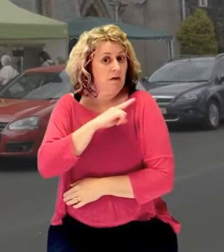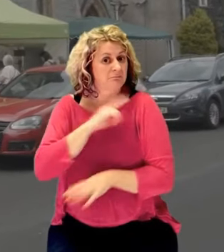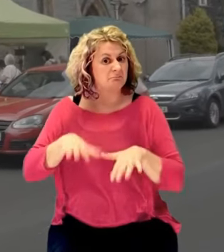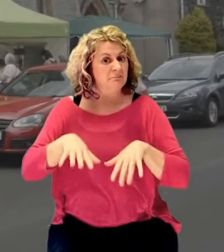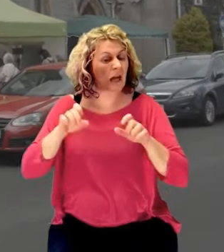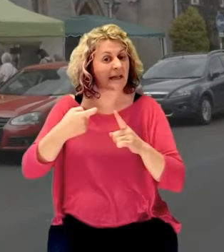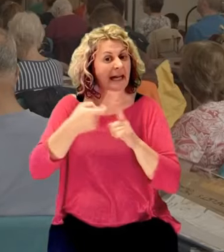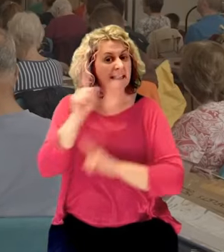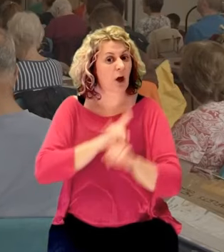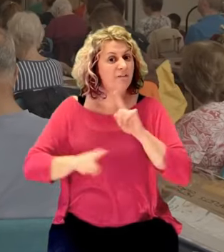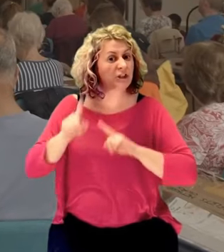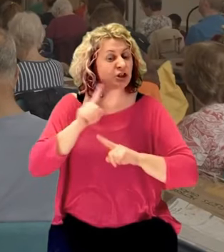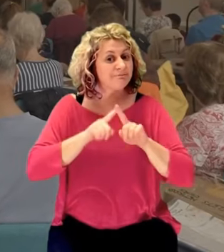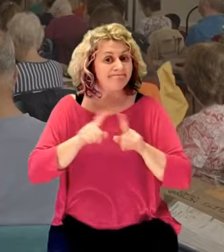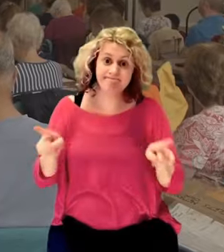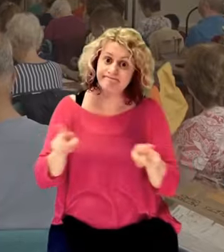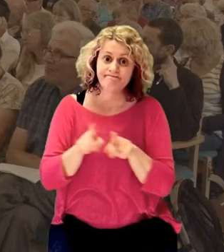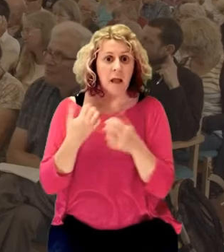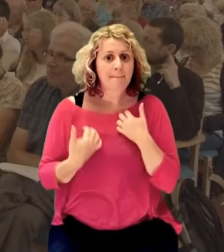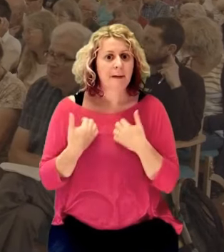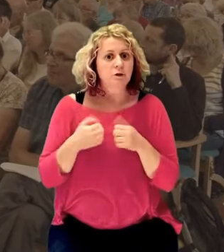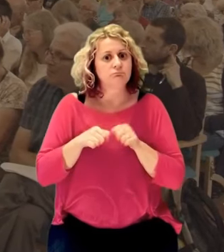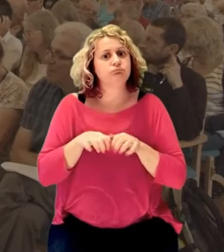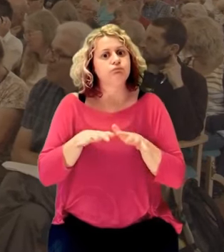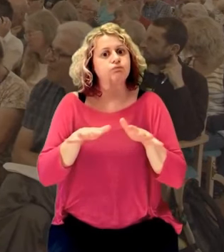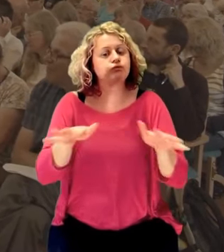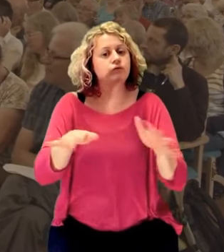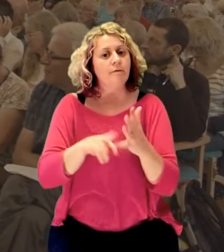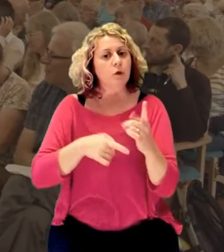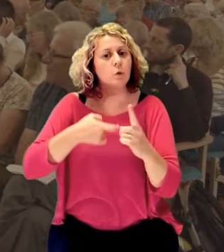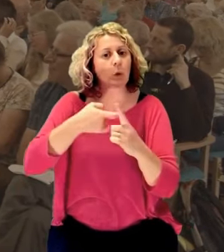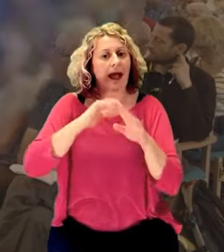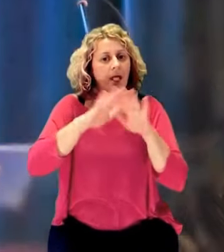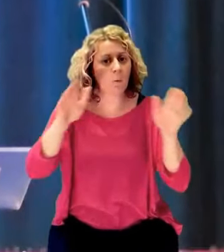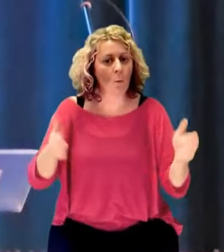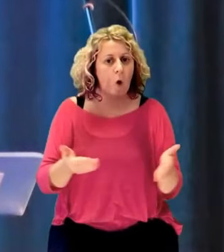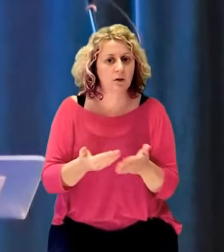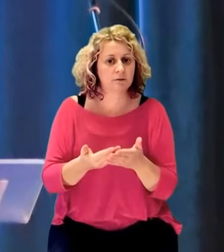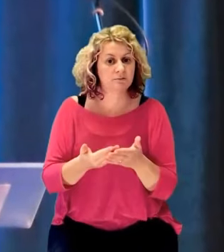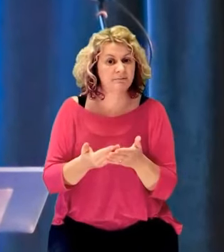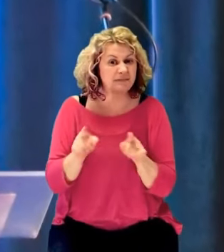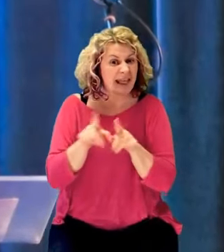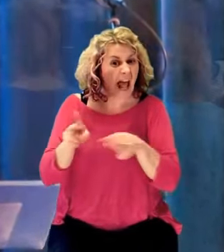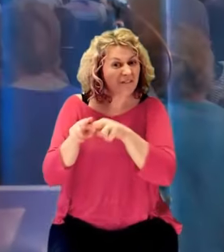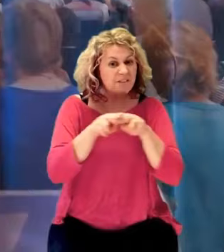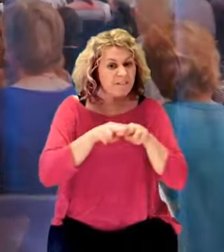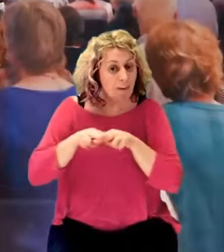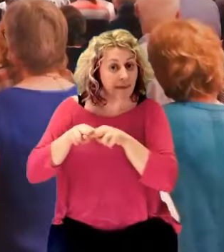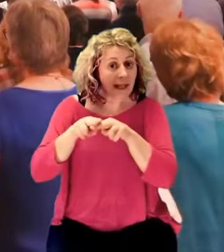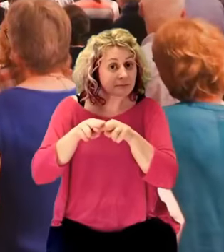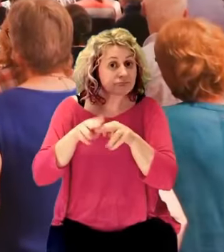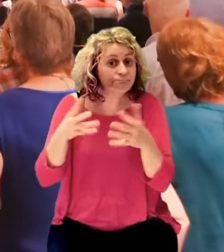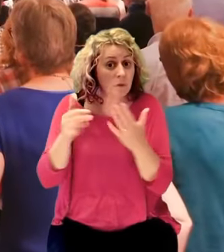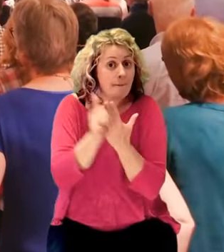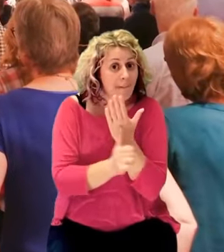its earliest days, that same passion has also been spreading across the UK and world. With distinct family likeness and